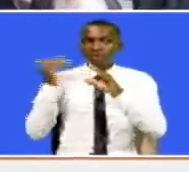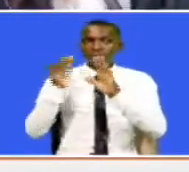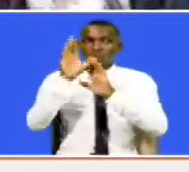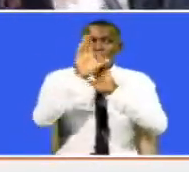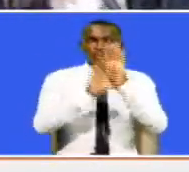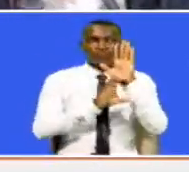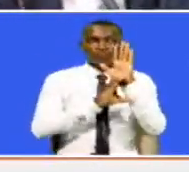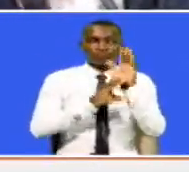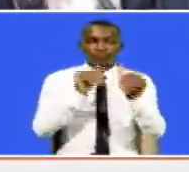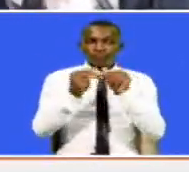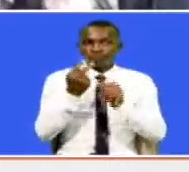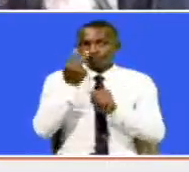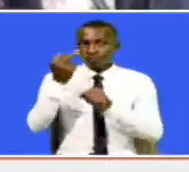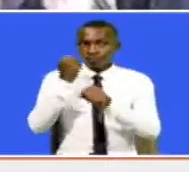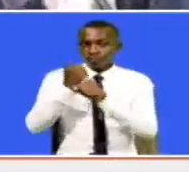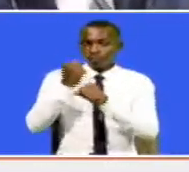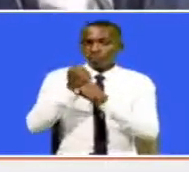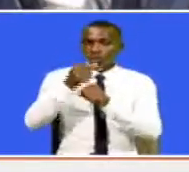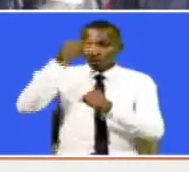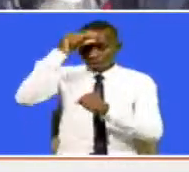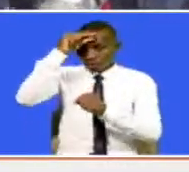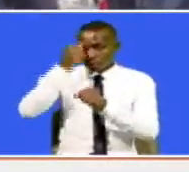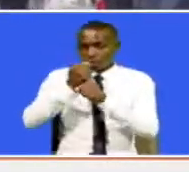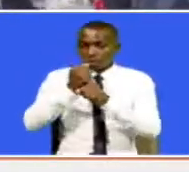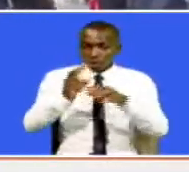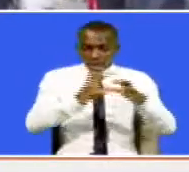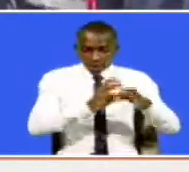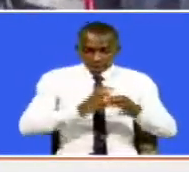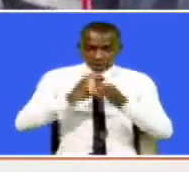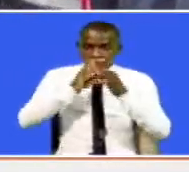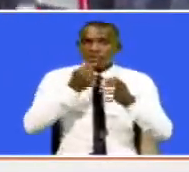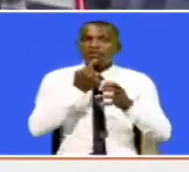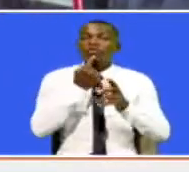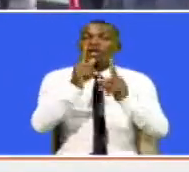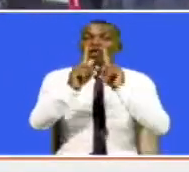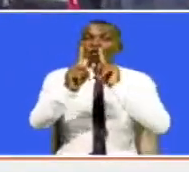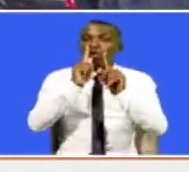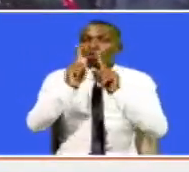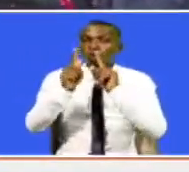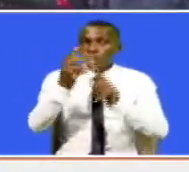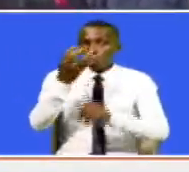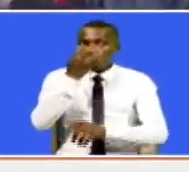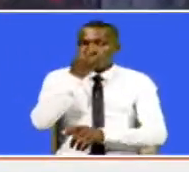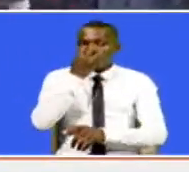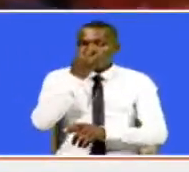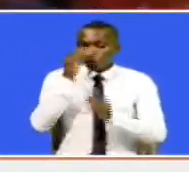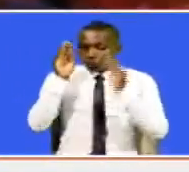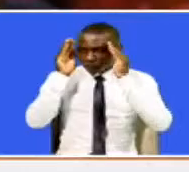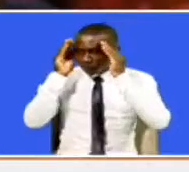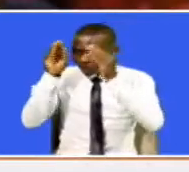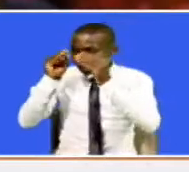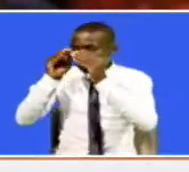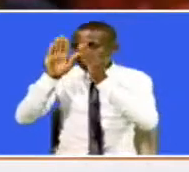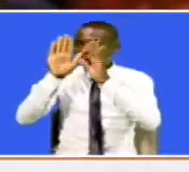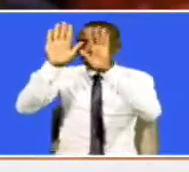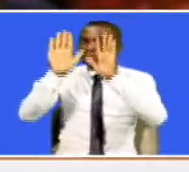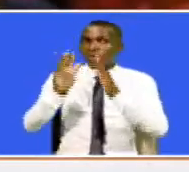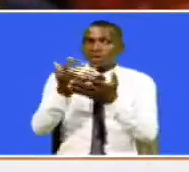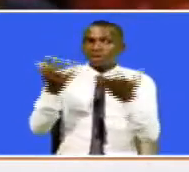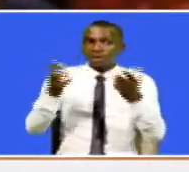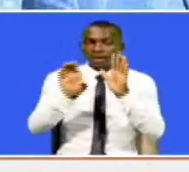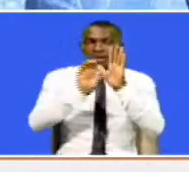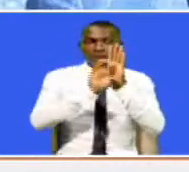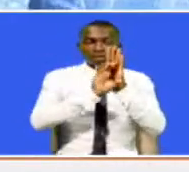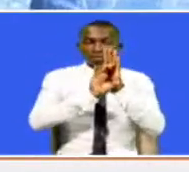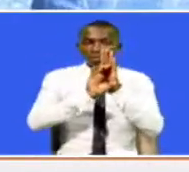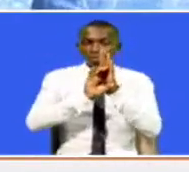kinachoonekana kuhakikisha utendakazi wa serikali, Azimio imesema kuwa hotuba yake William Ruto haikuangazia masuala muhimu kama gharama ya